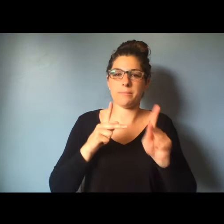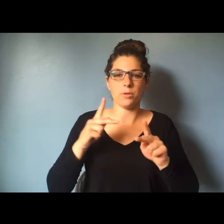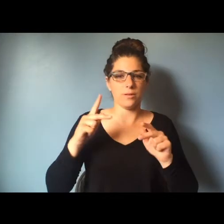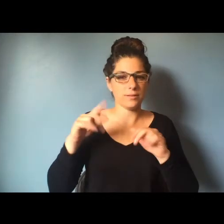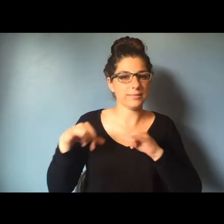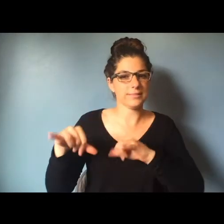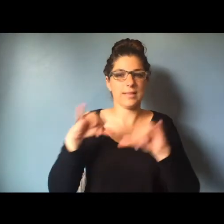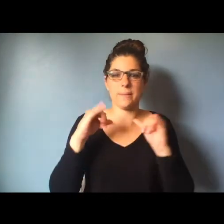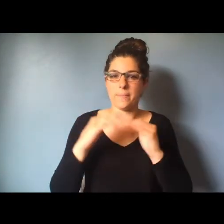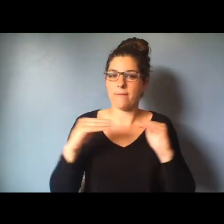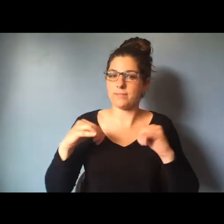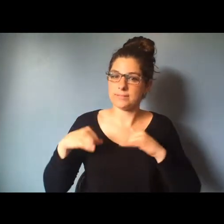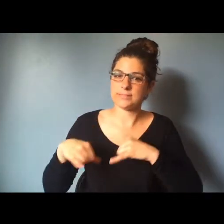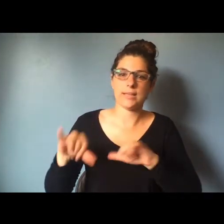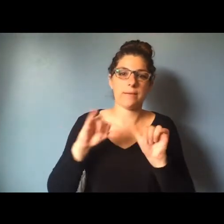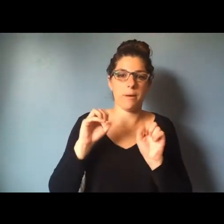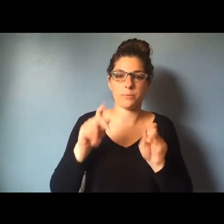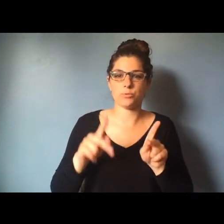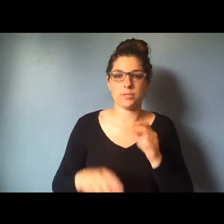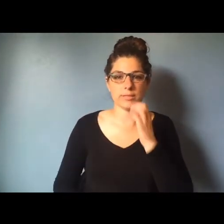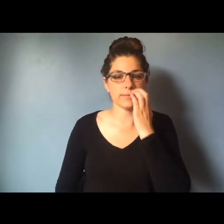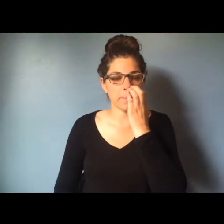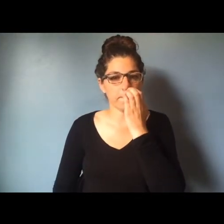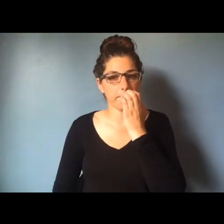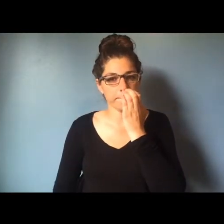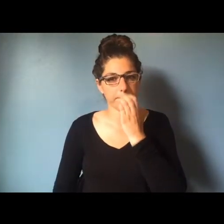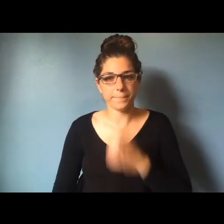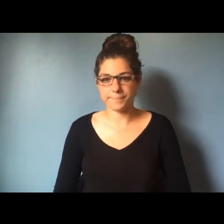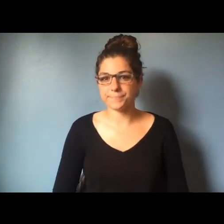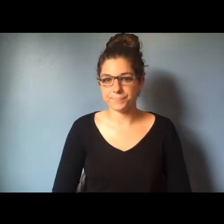level and the same opportunities.